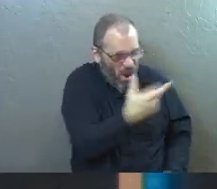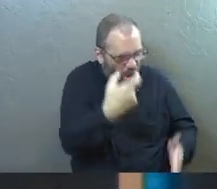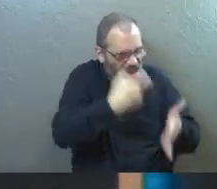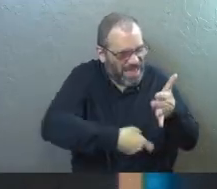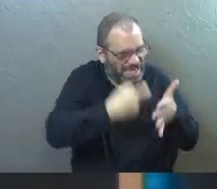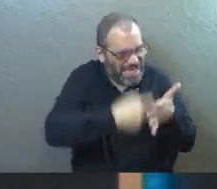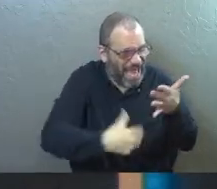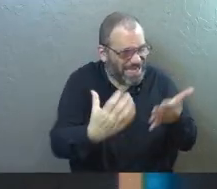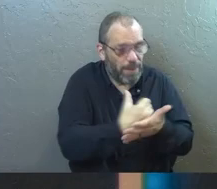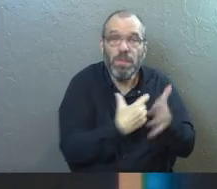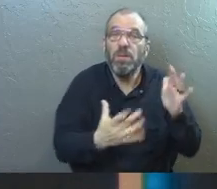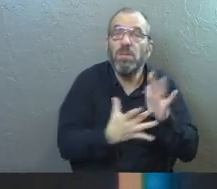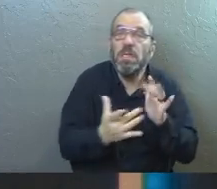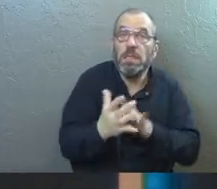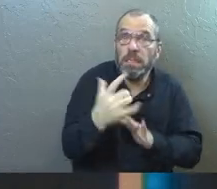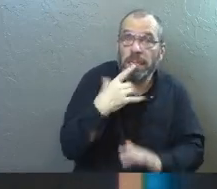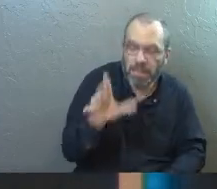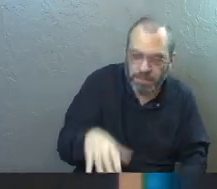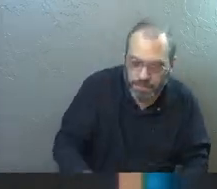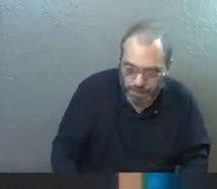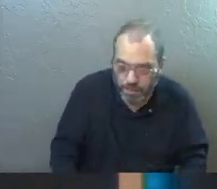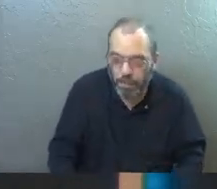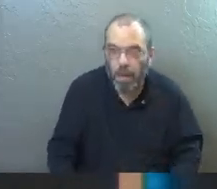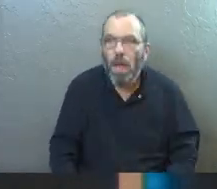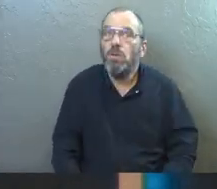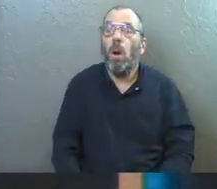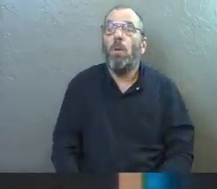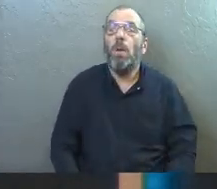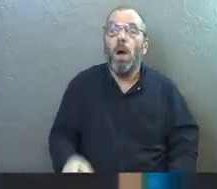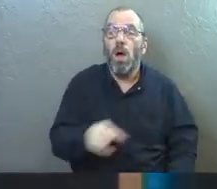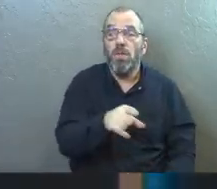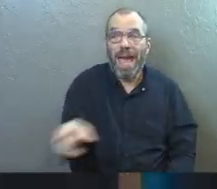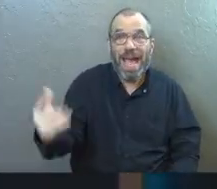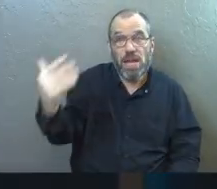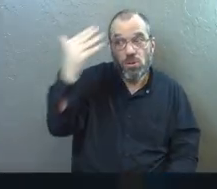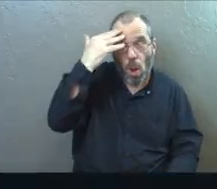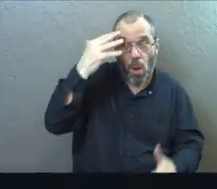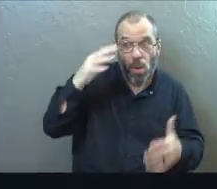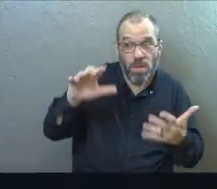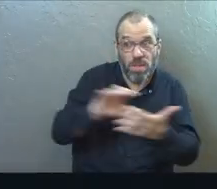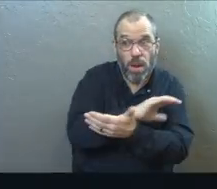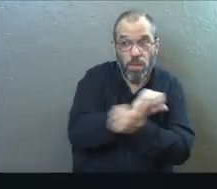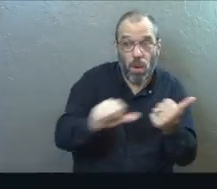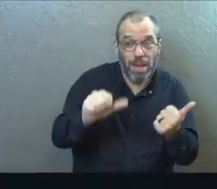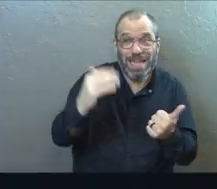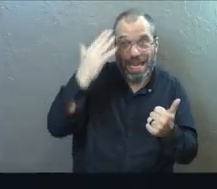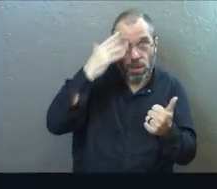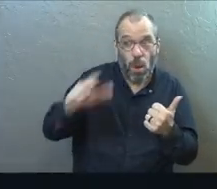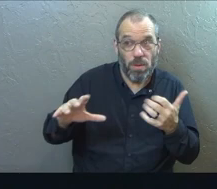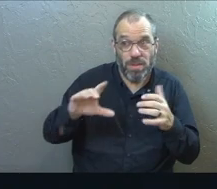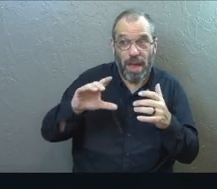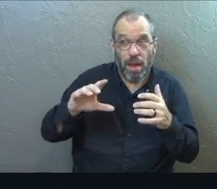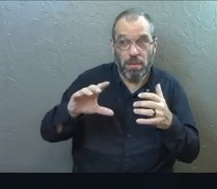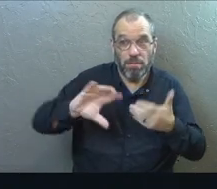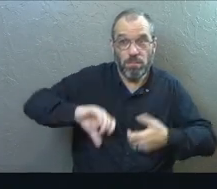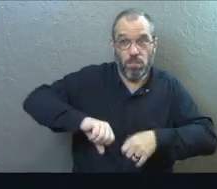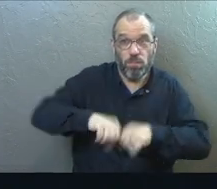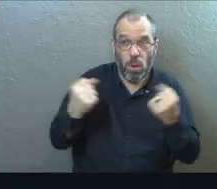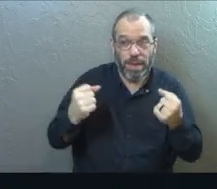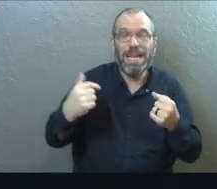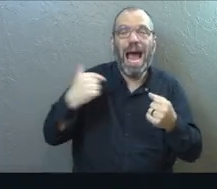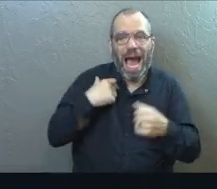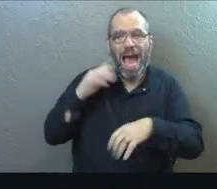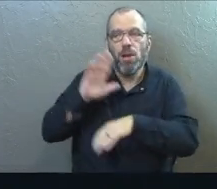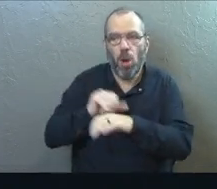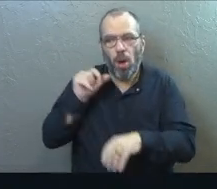are? And this is how Jesus responds. I've come for those who know they are broken. Why is it so important for us to